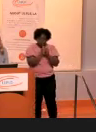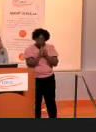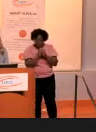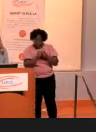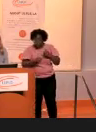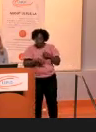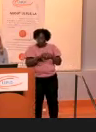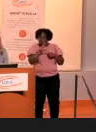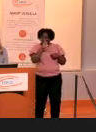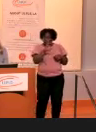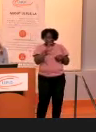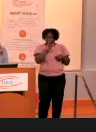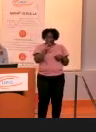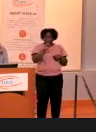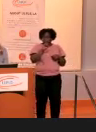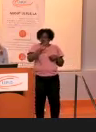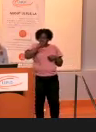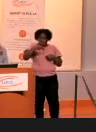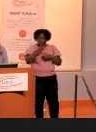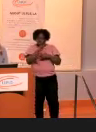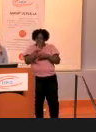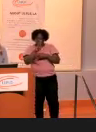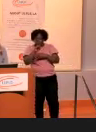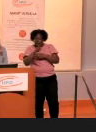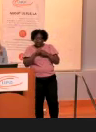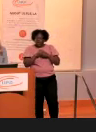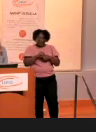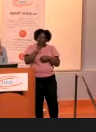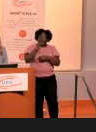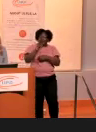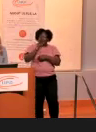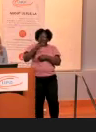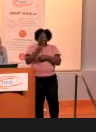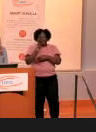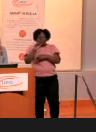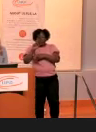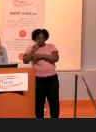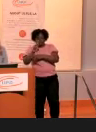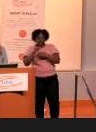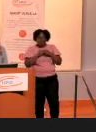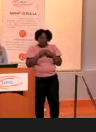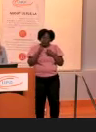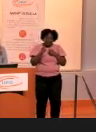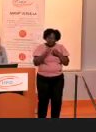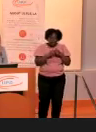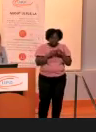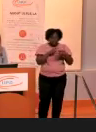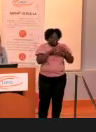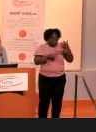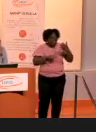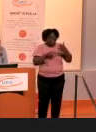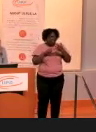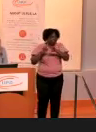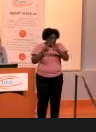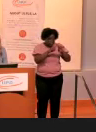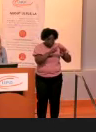a calcineurin inhibitor. And the most commonly used calcineurin inhibitors are voclosporin and tacrolimus.